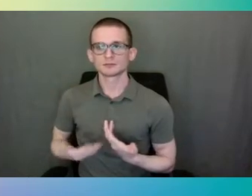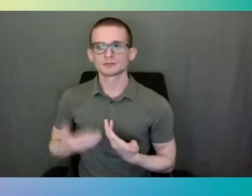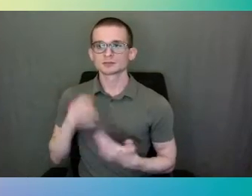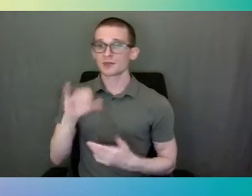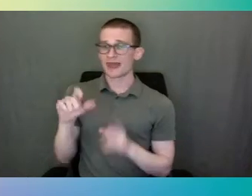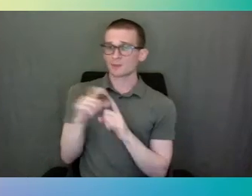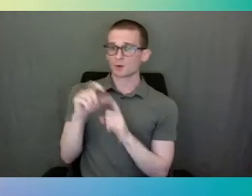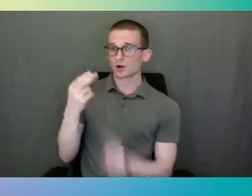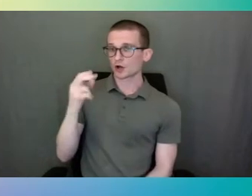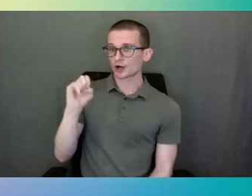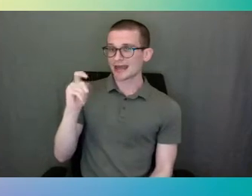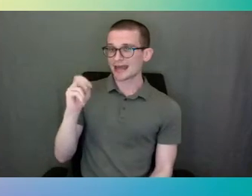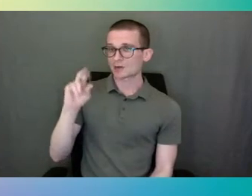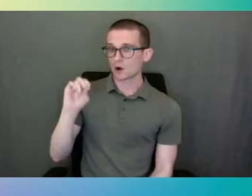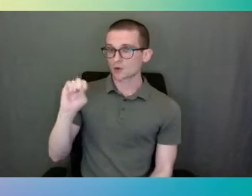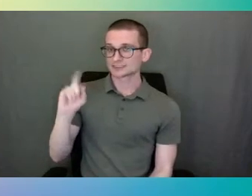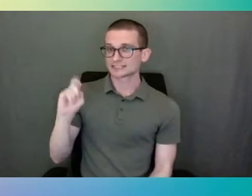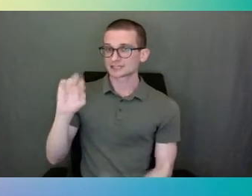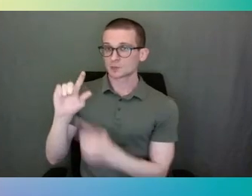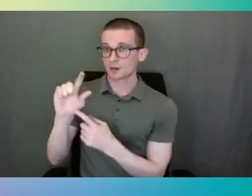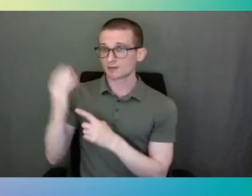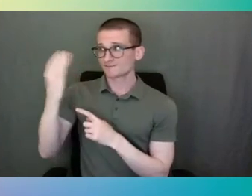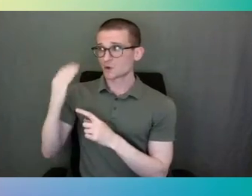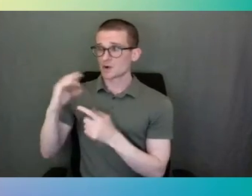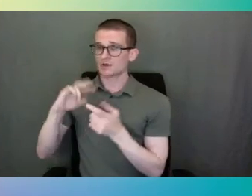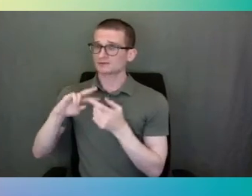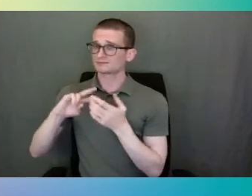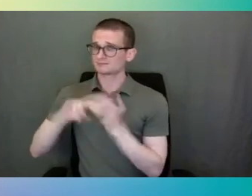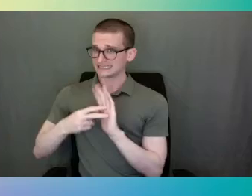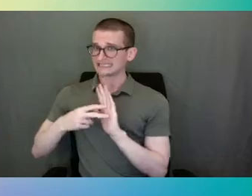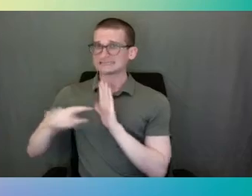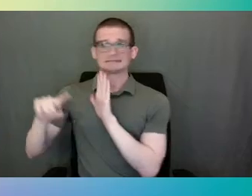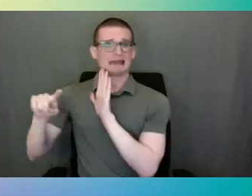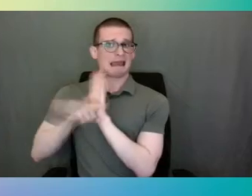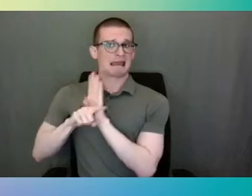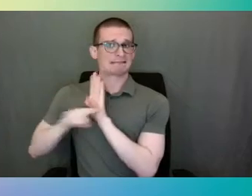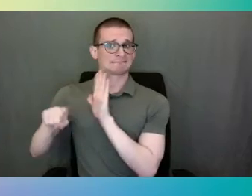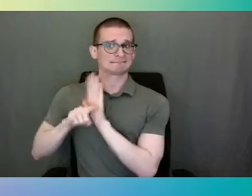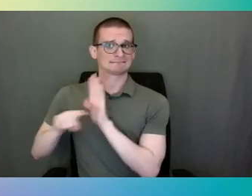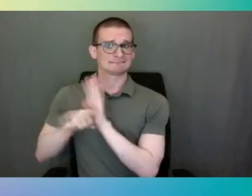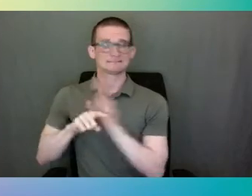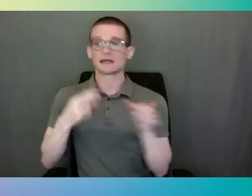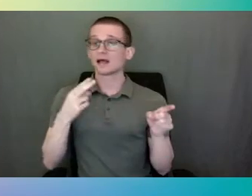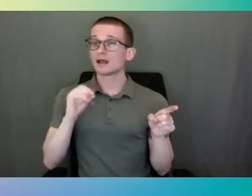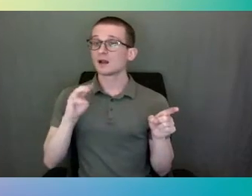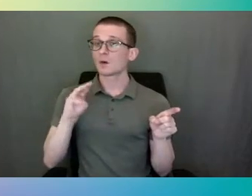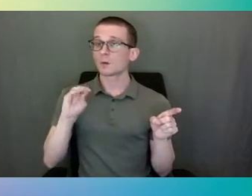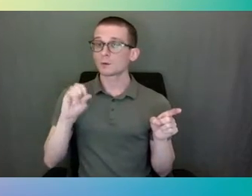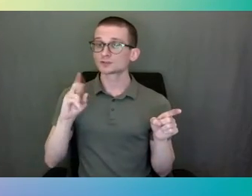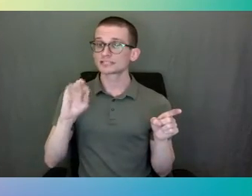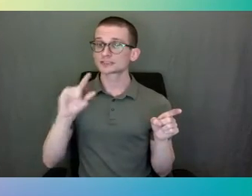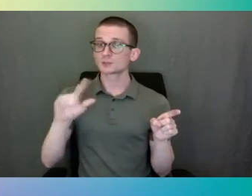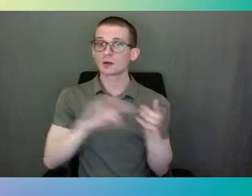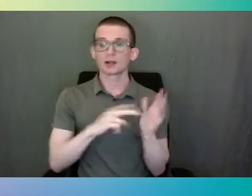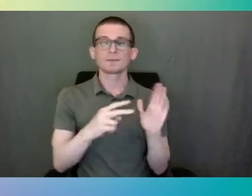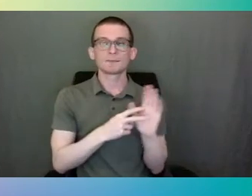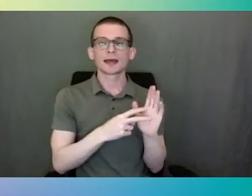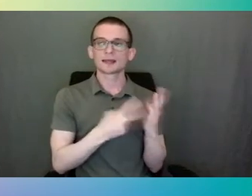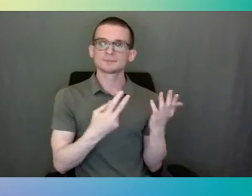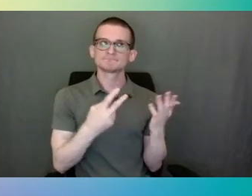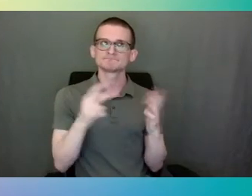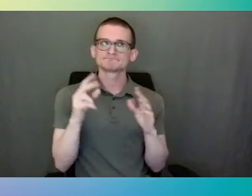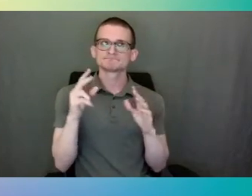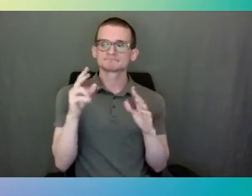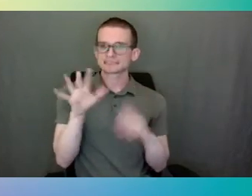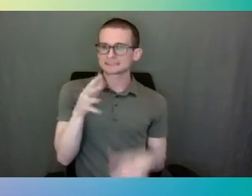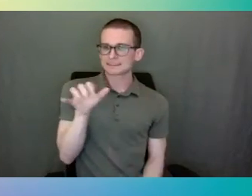bad connotation. And the word homosexual meant they had a morbid attraction to the same sex and didn't want to